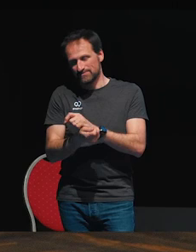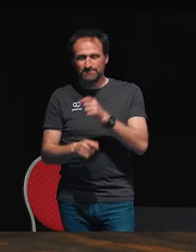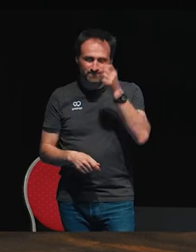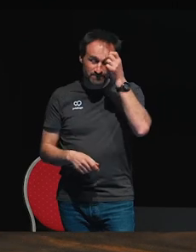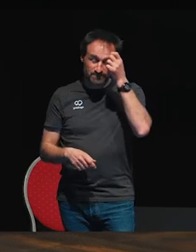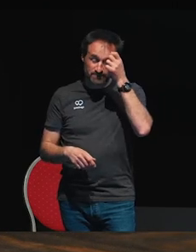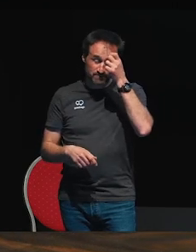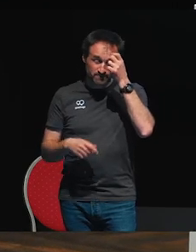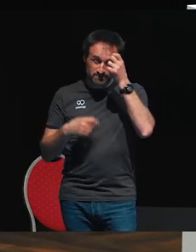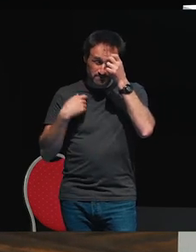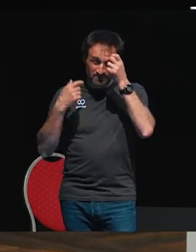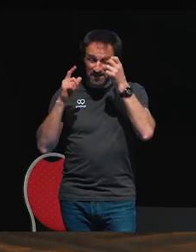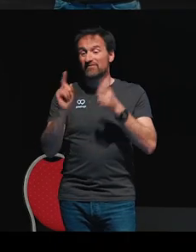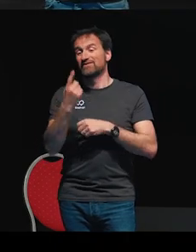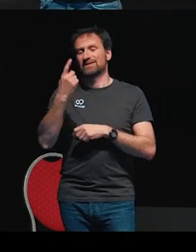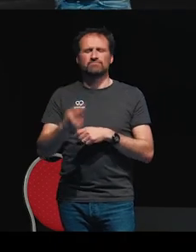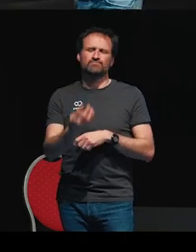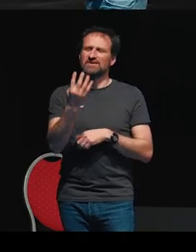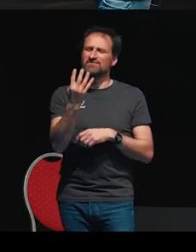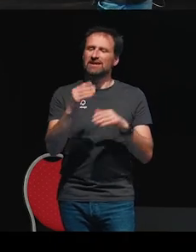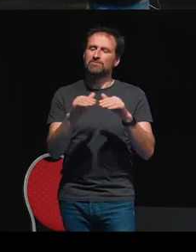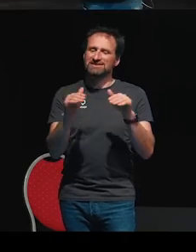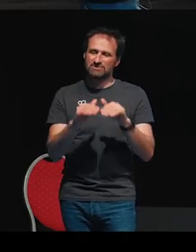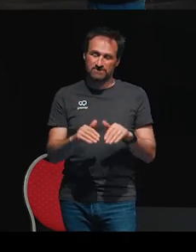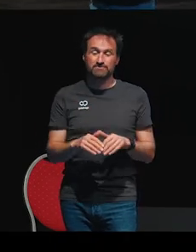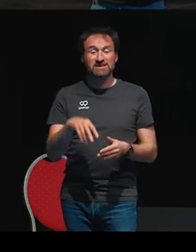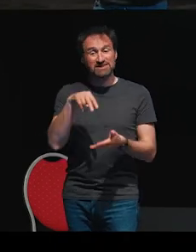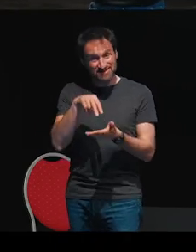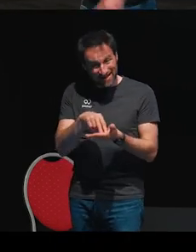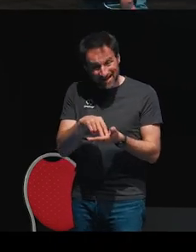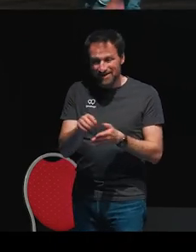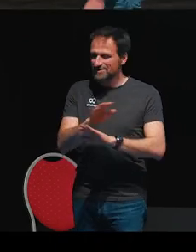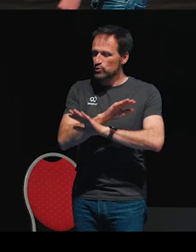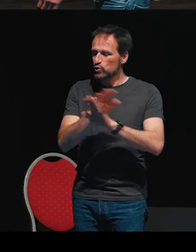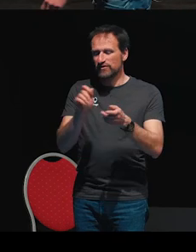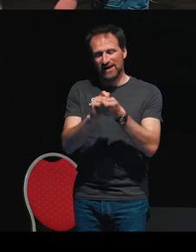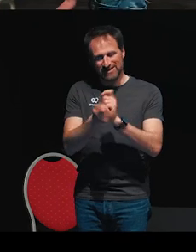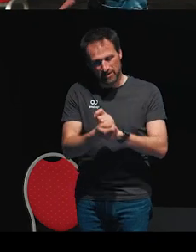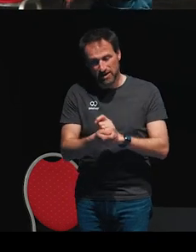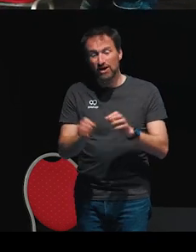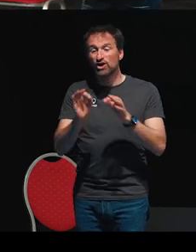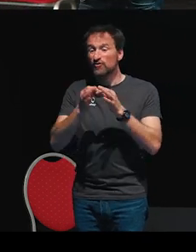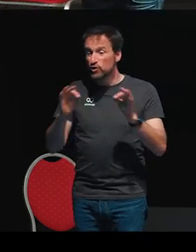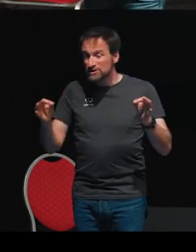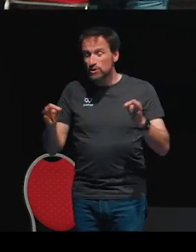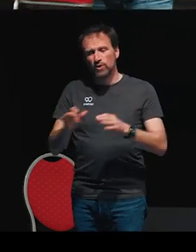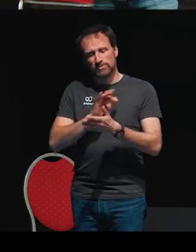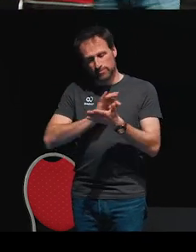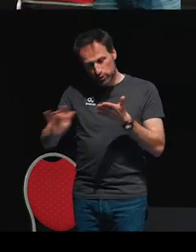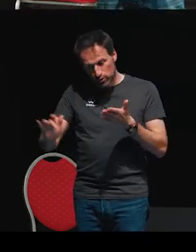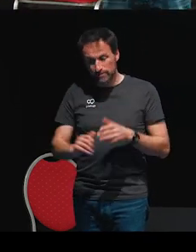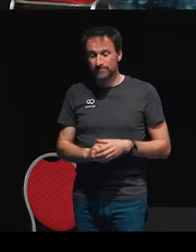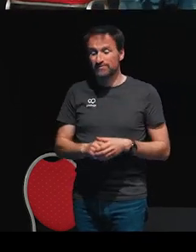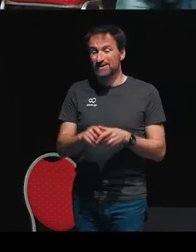again, four principles. I have state is immutable, functions are pure, restrict concurrent state changes,